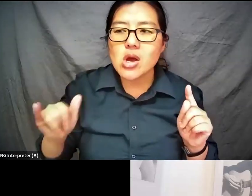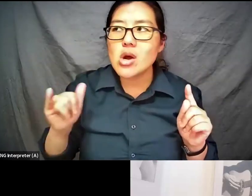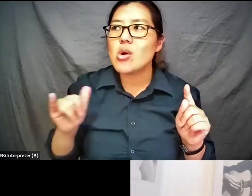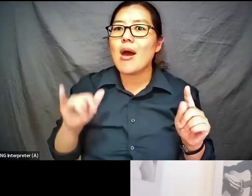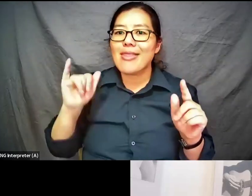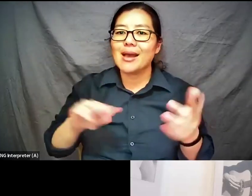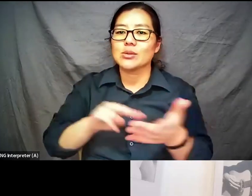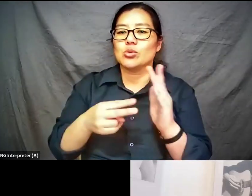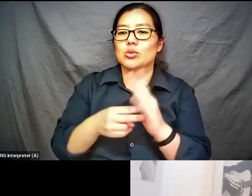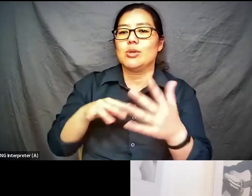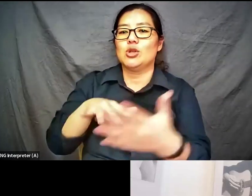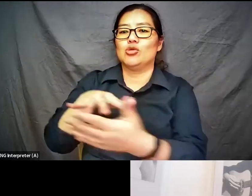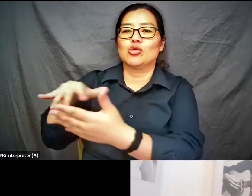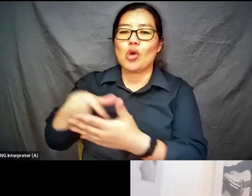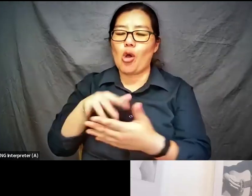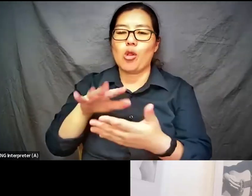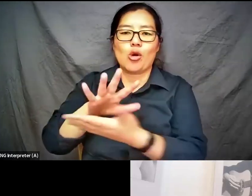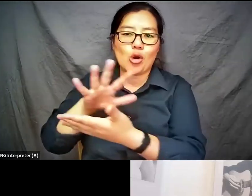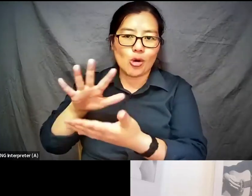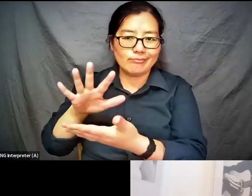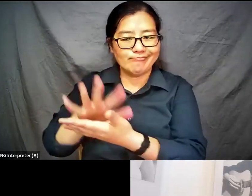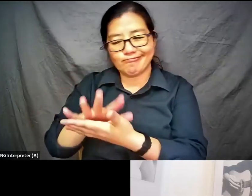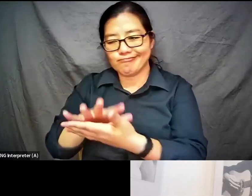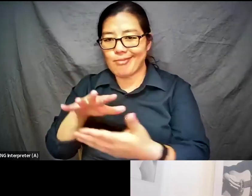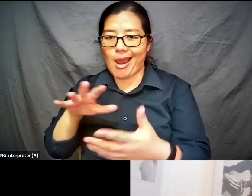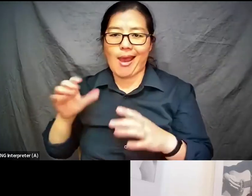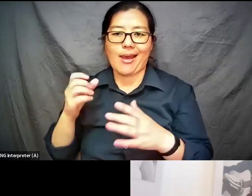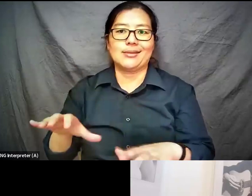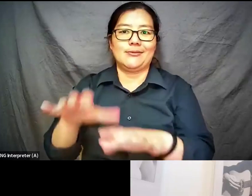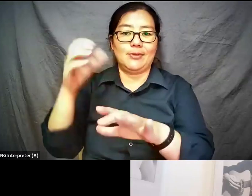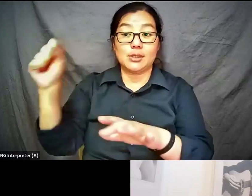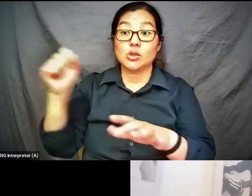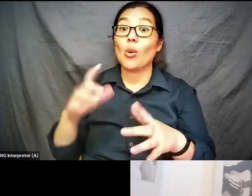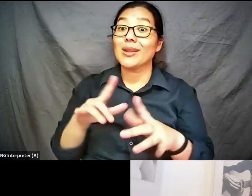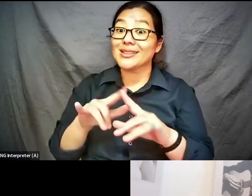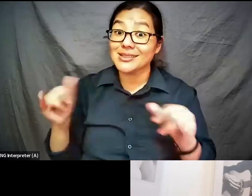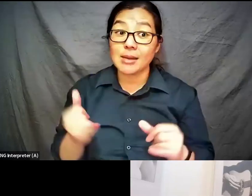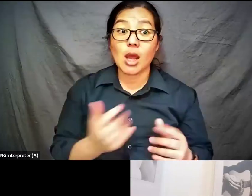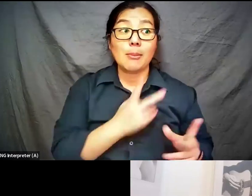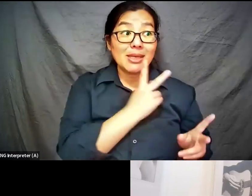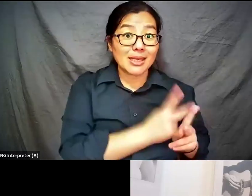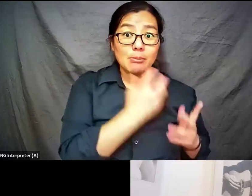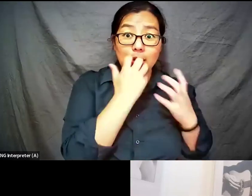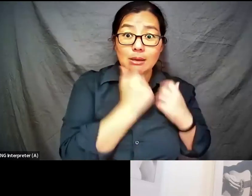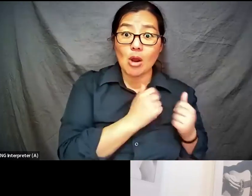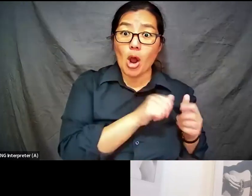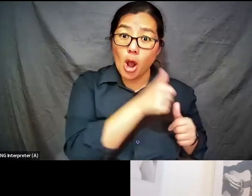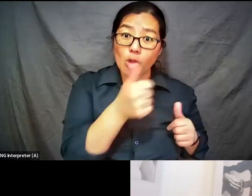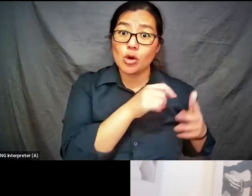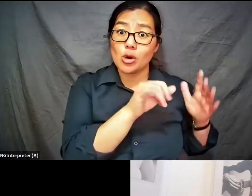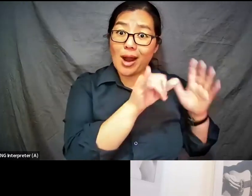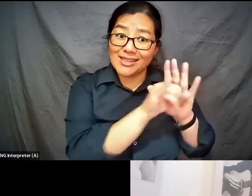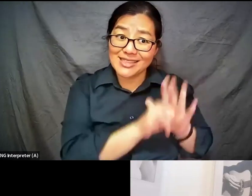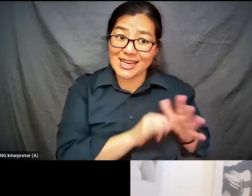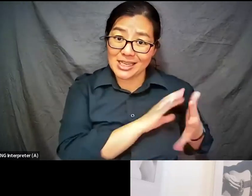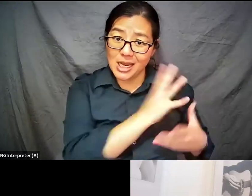And I think disability, being in this cohort and being in like a space that practices